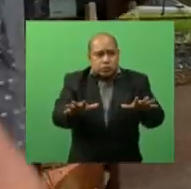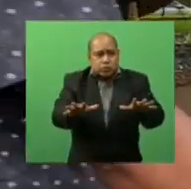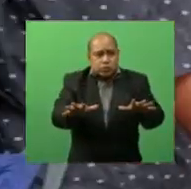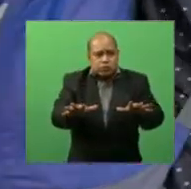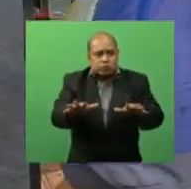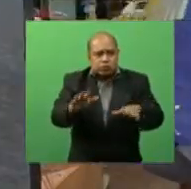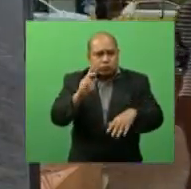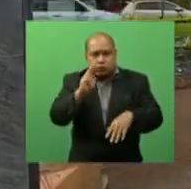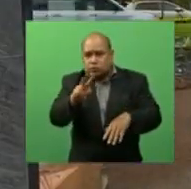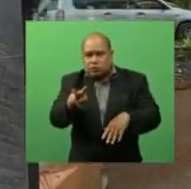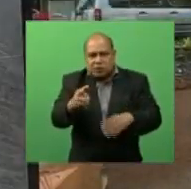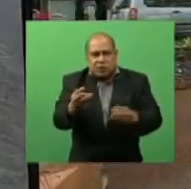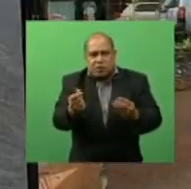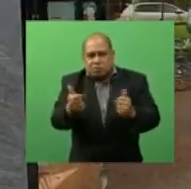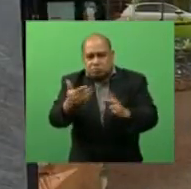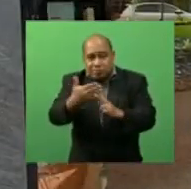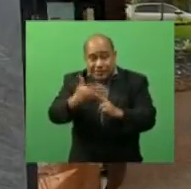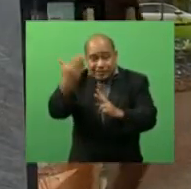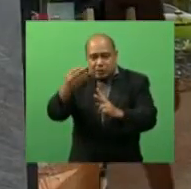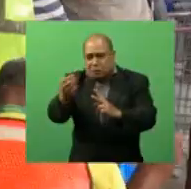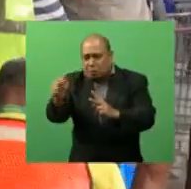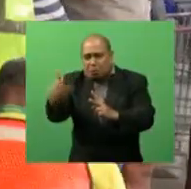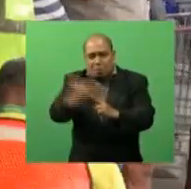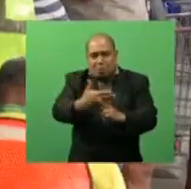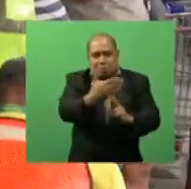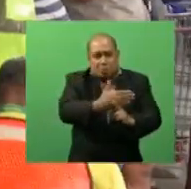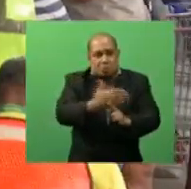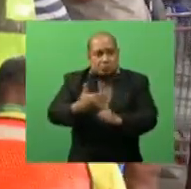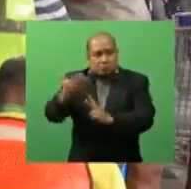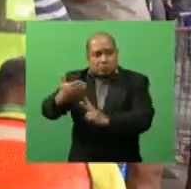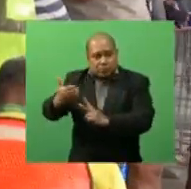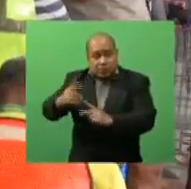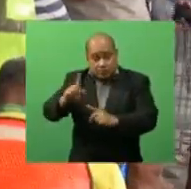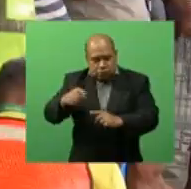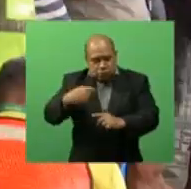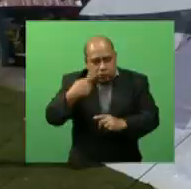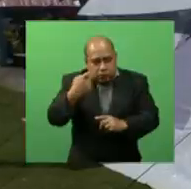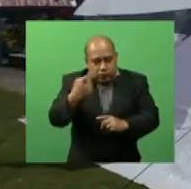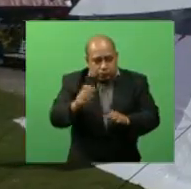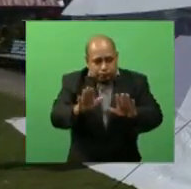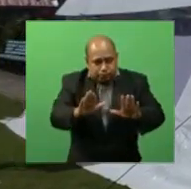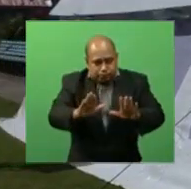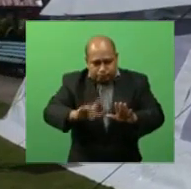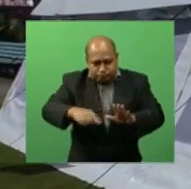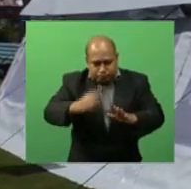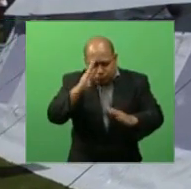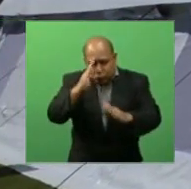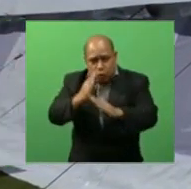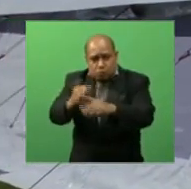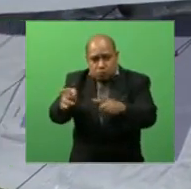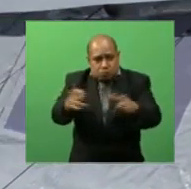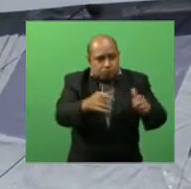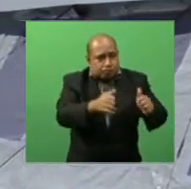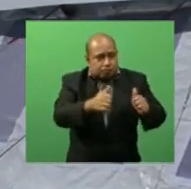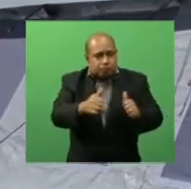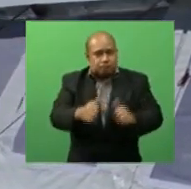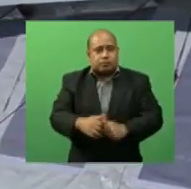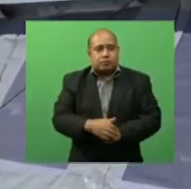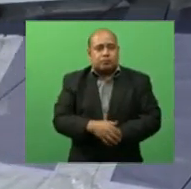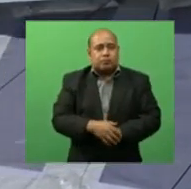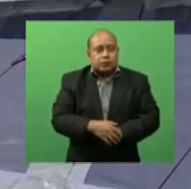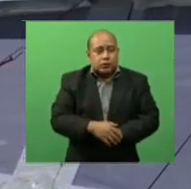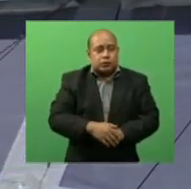some restrictions, we haven't had the re-emergence of the disease, and we hope that we will be like that. The ministry believes ending the disease will require